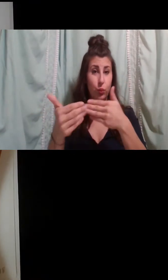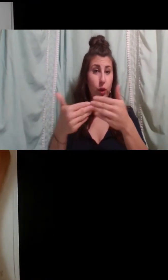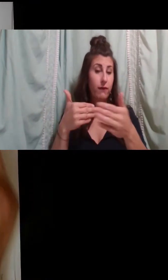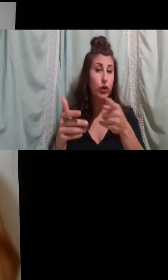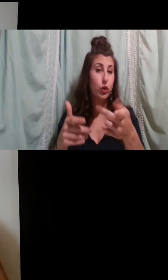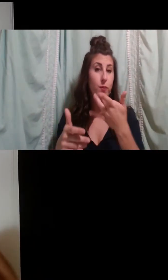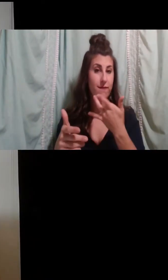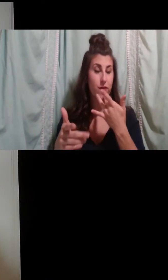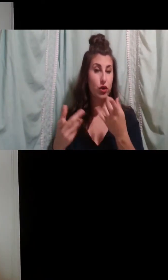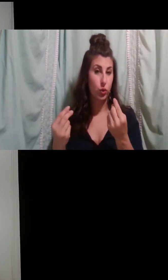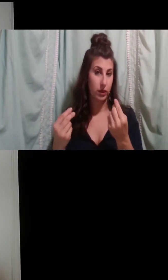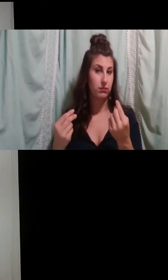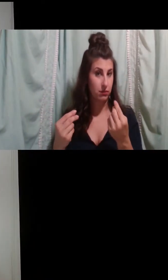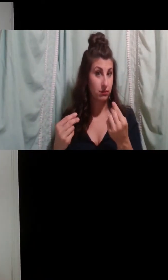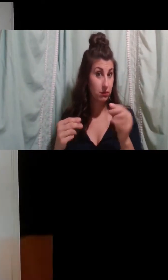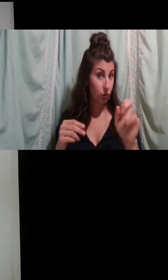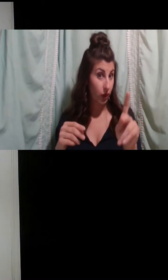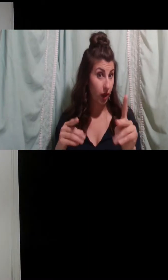best.